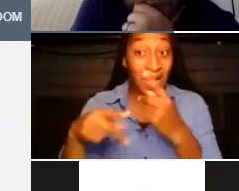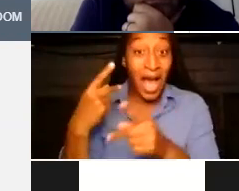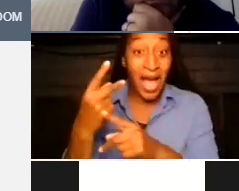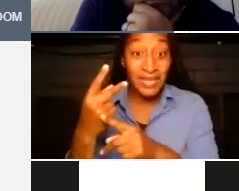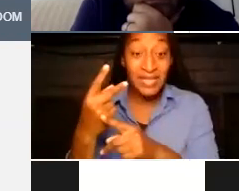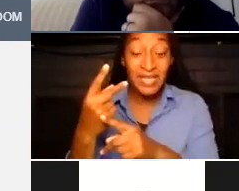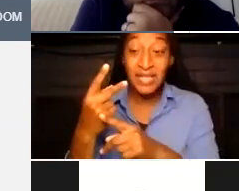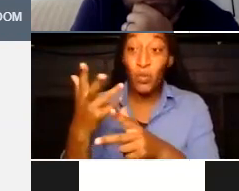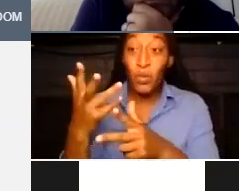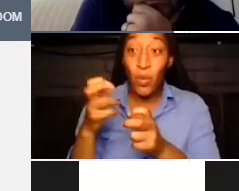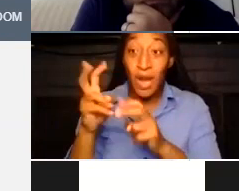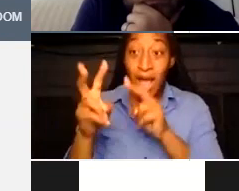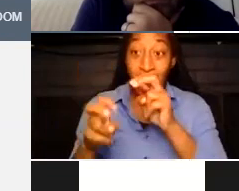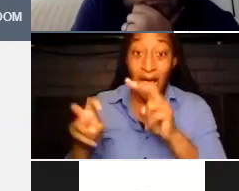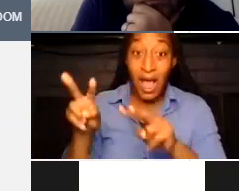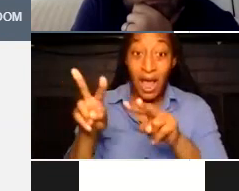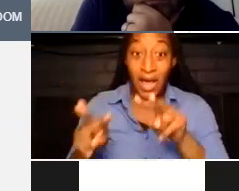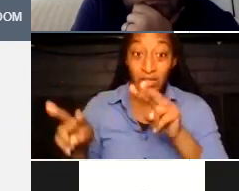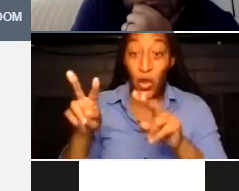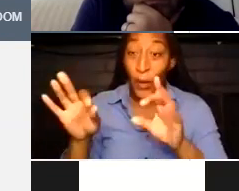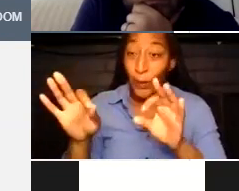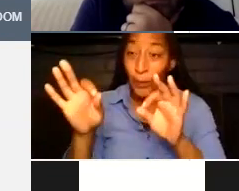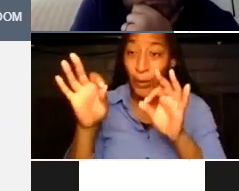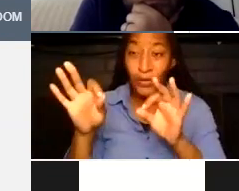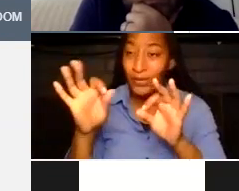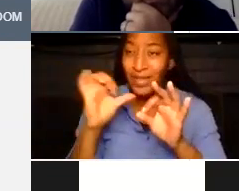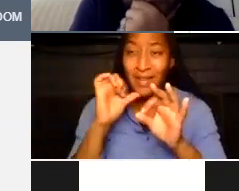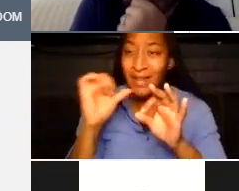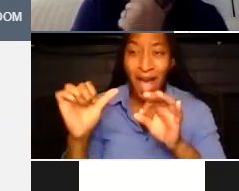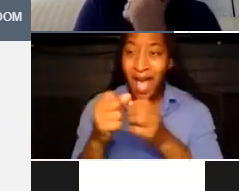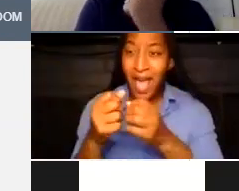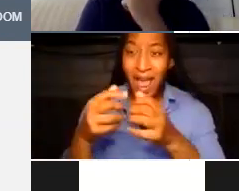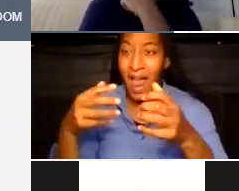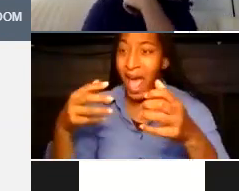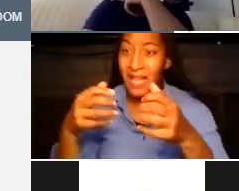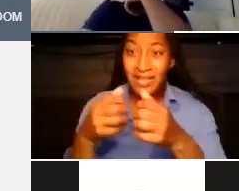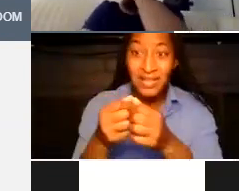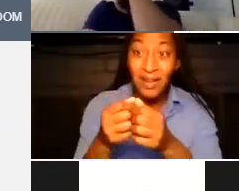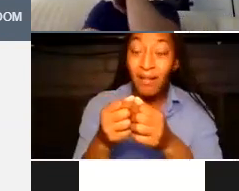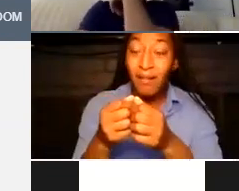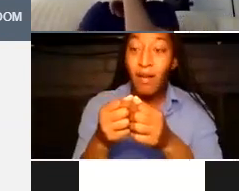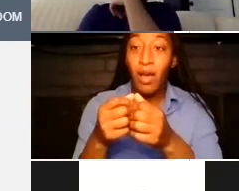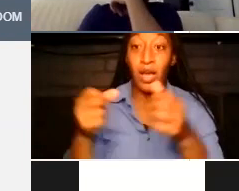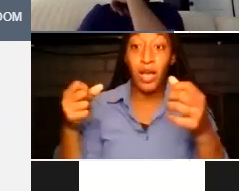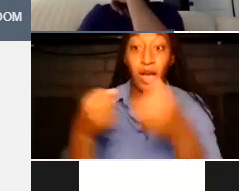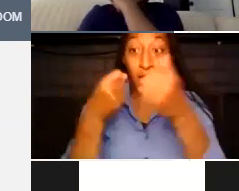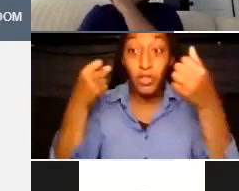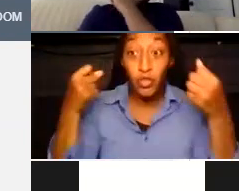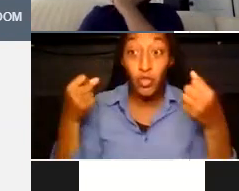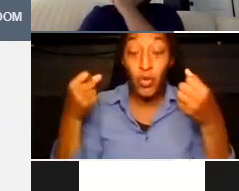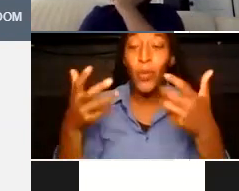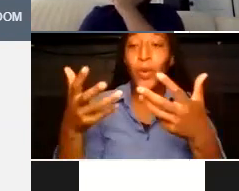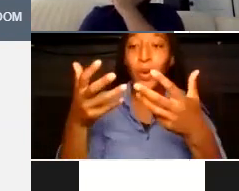the perfectly inelastic collision, the objects stick together. Okay. So we have